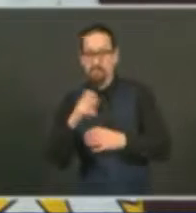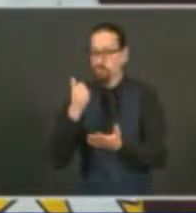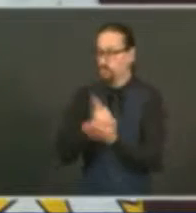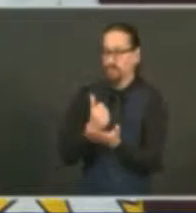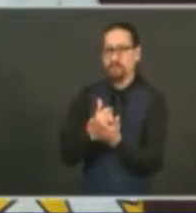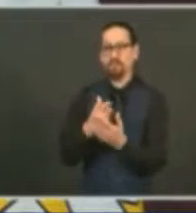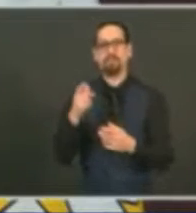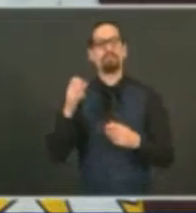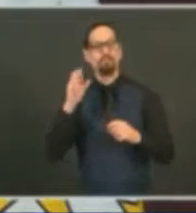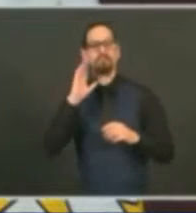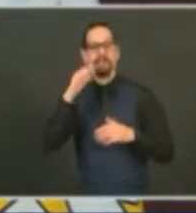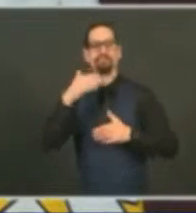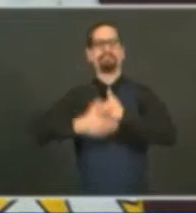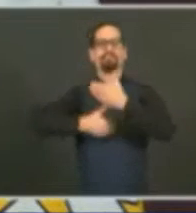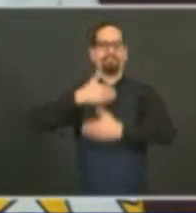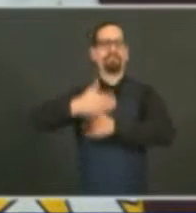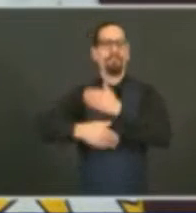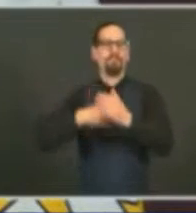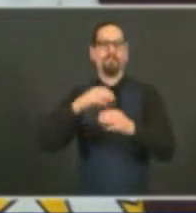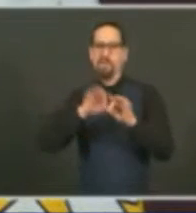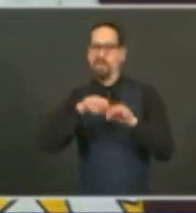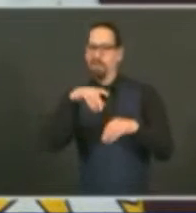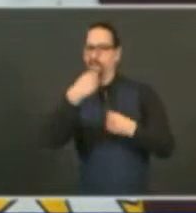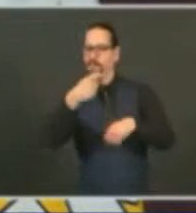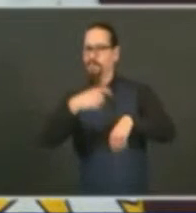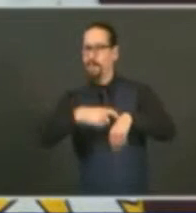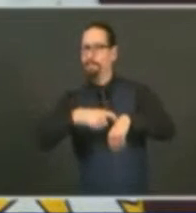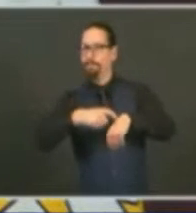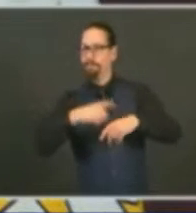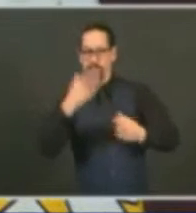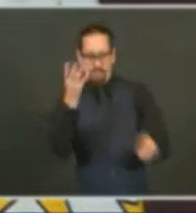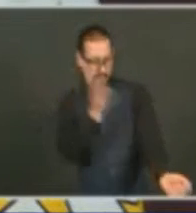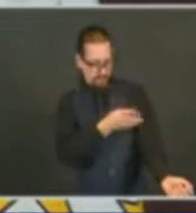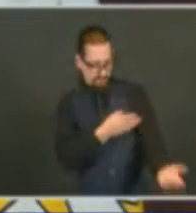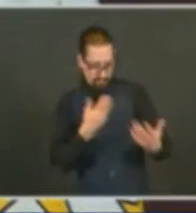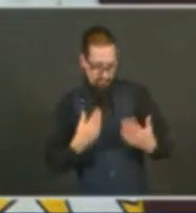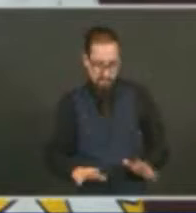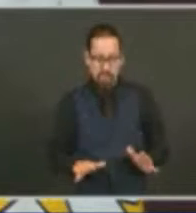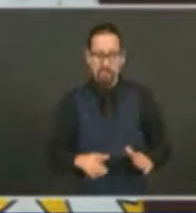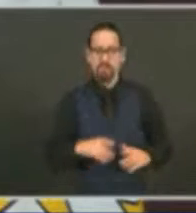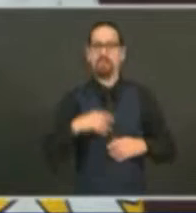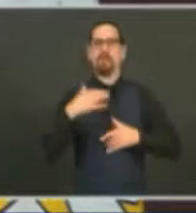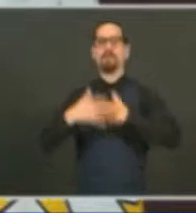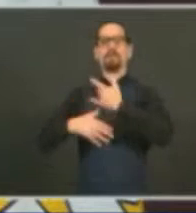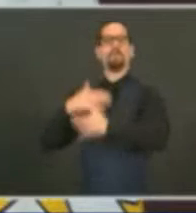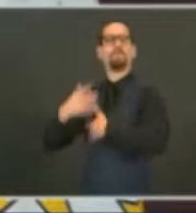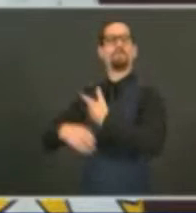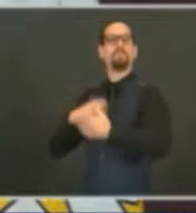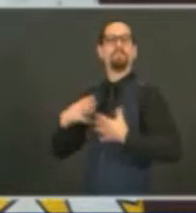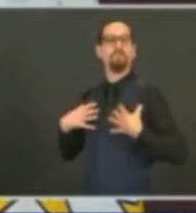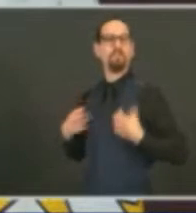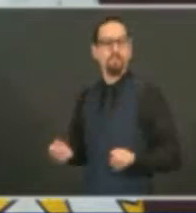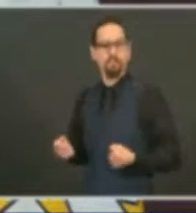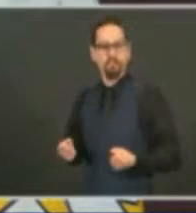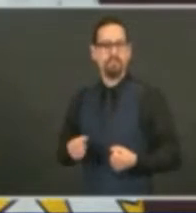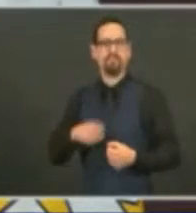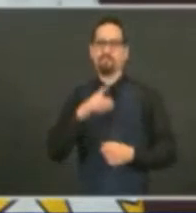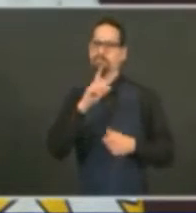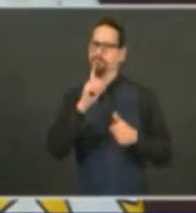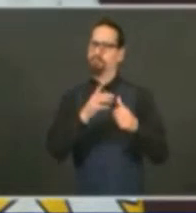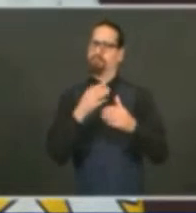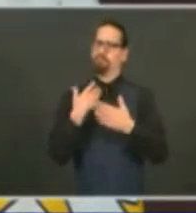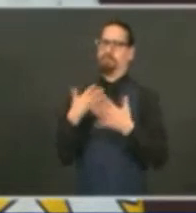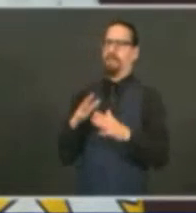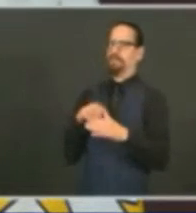developing symptoms and prior to any need for hospitalization. There are a few additional